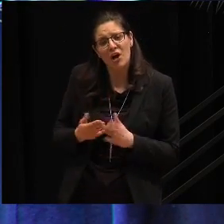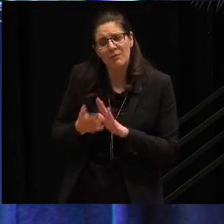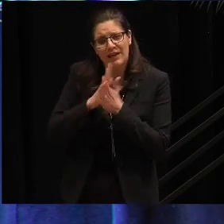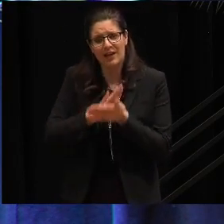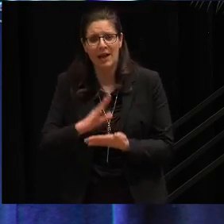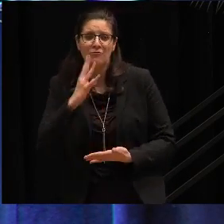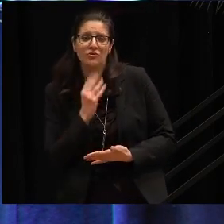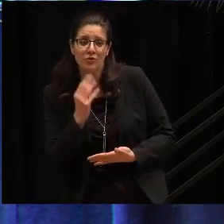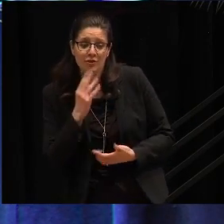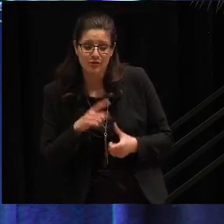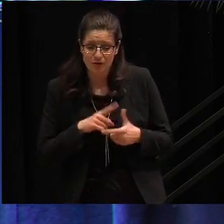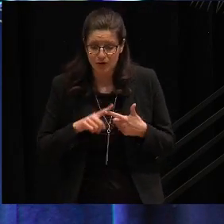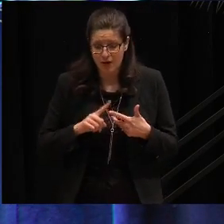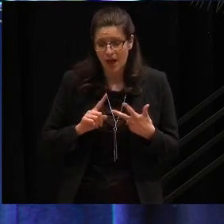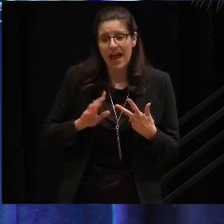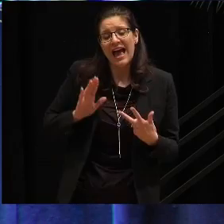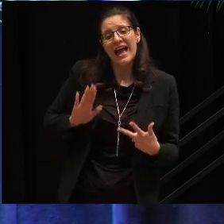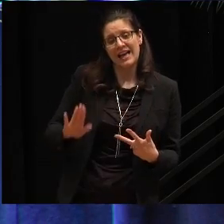His